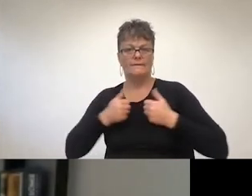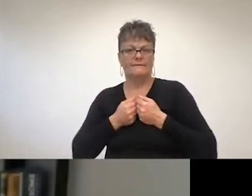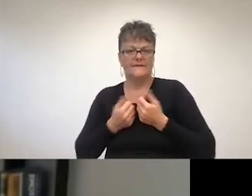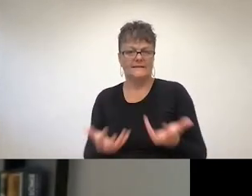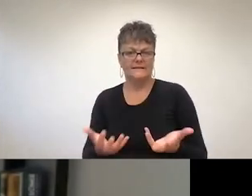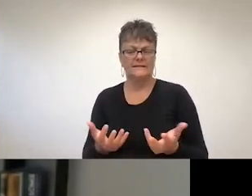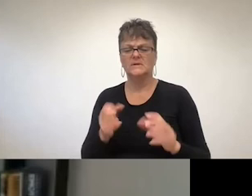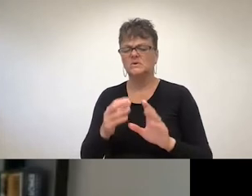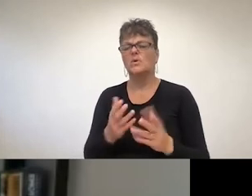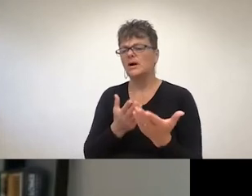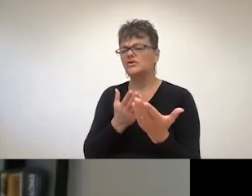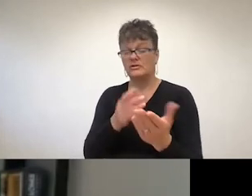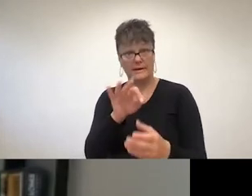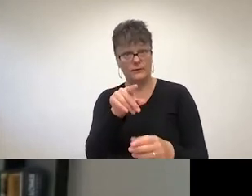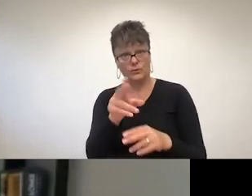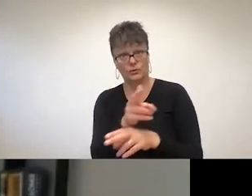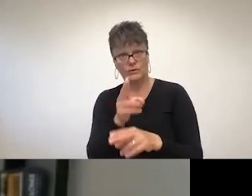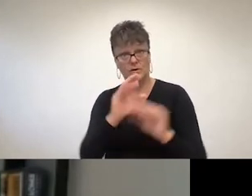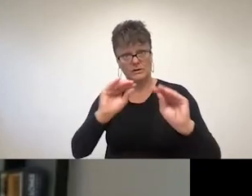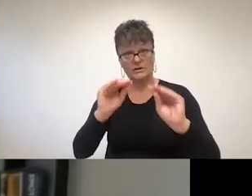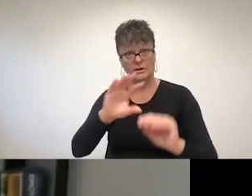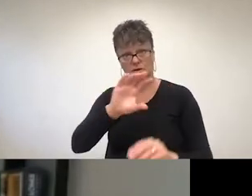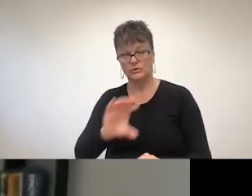be strategic about how you use slides as well.